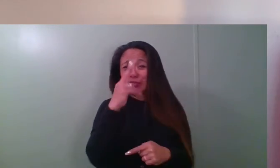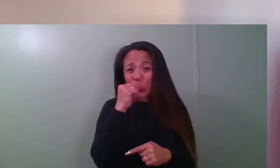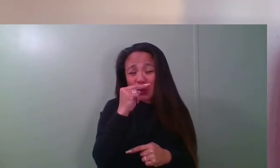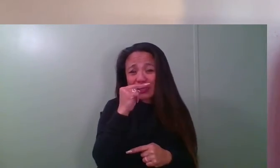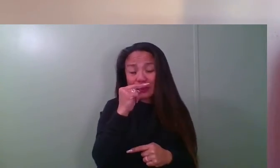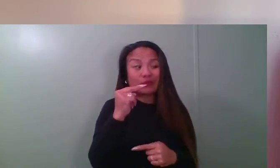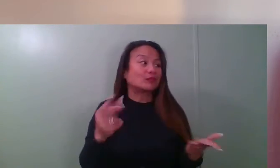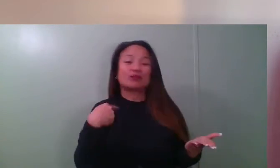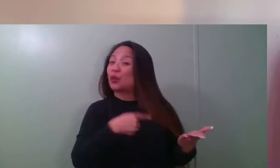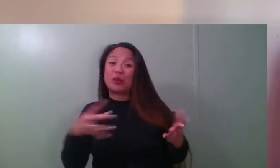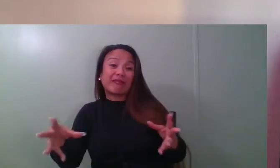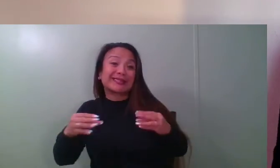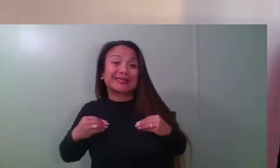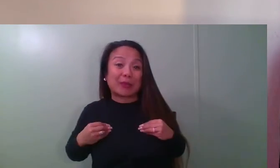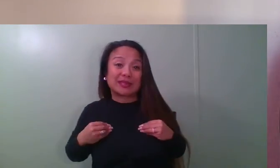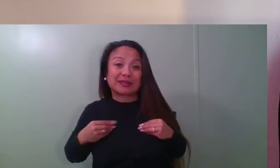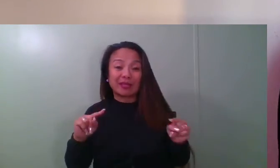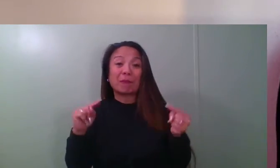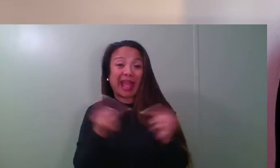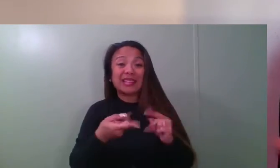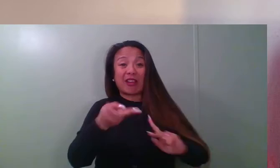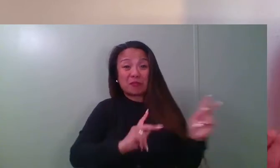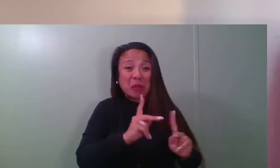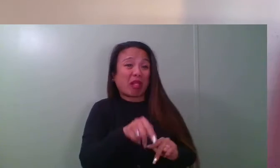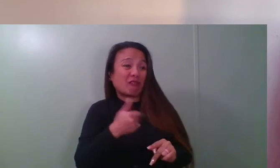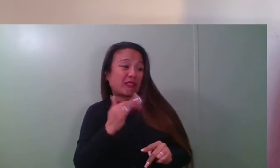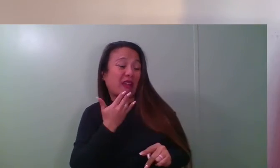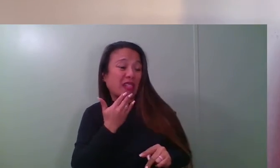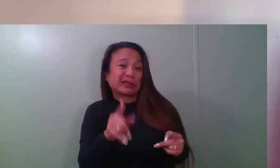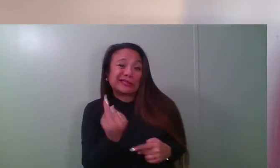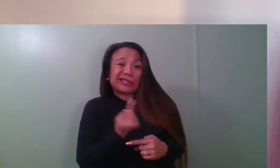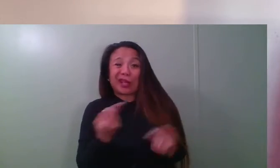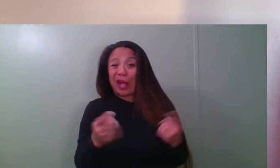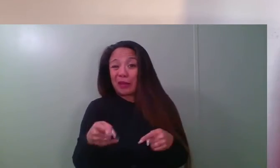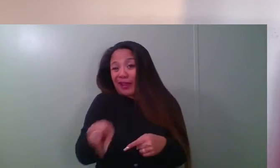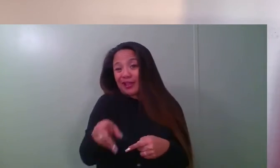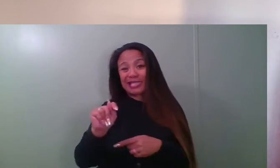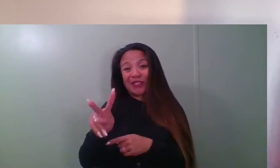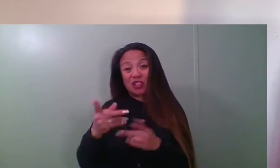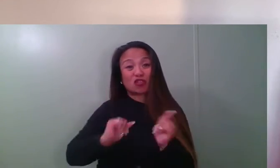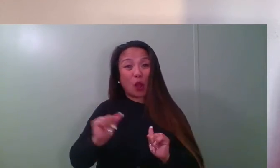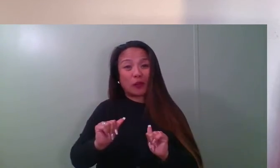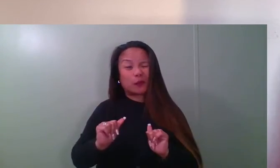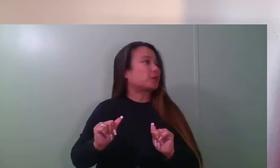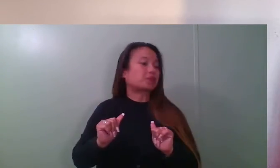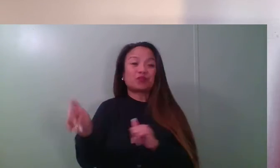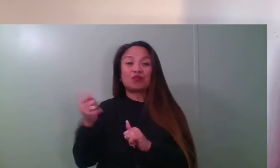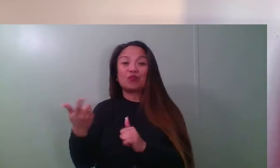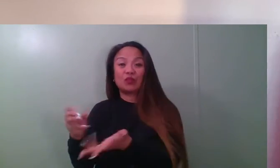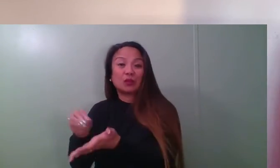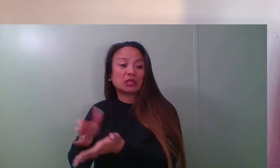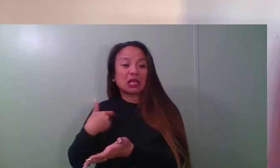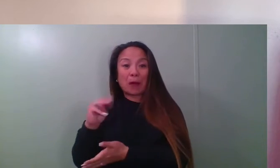predominantly humorous, we've accepted the pain of people of color as just another bit in a TV show.